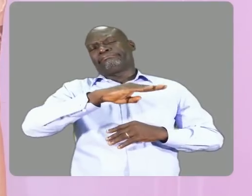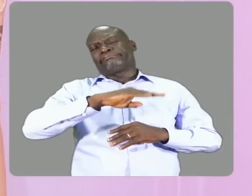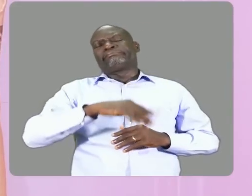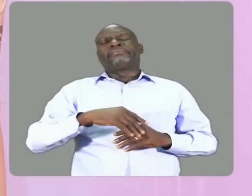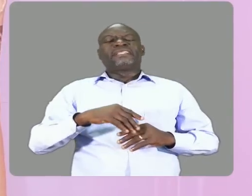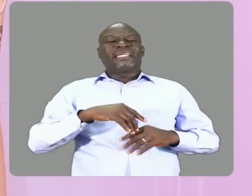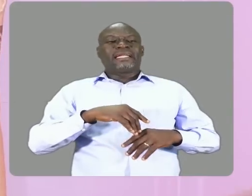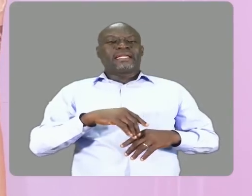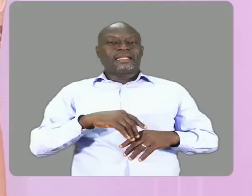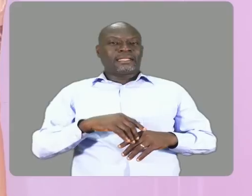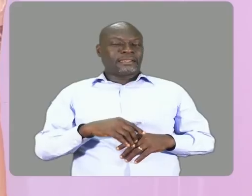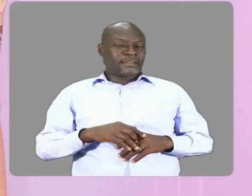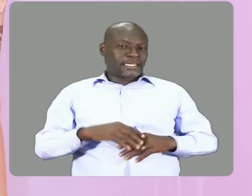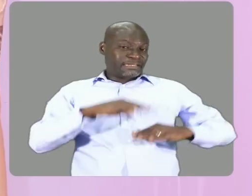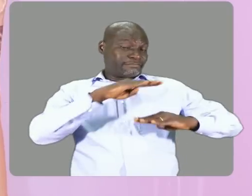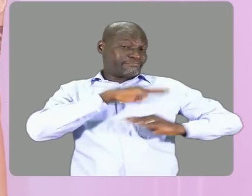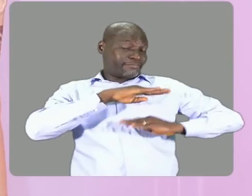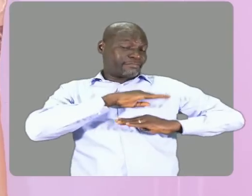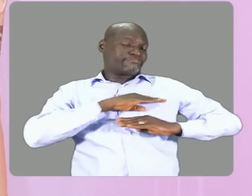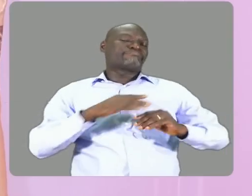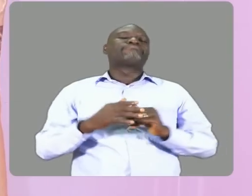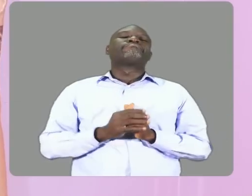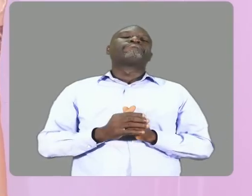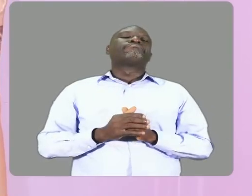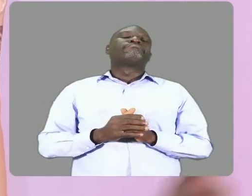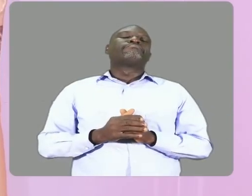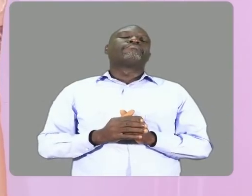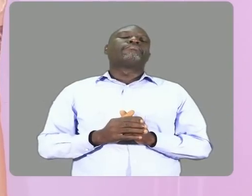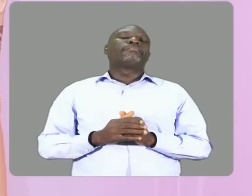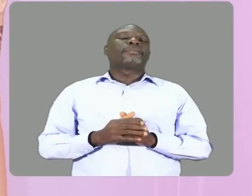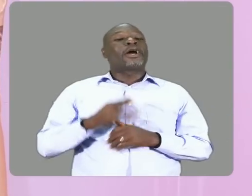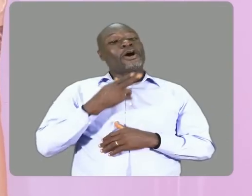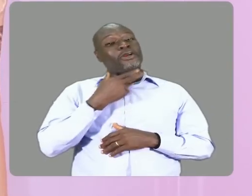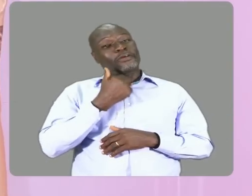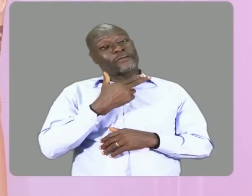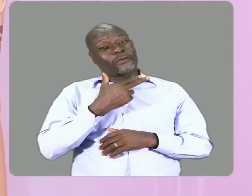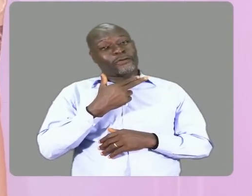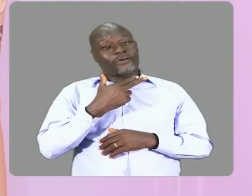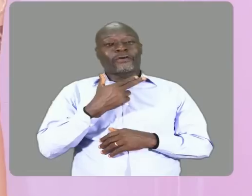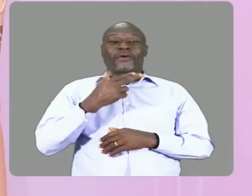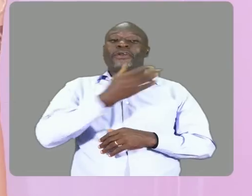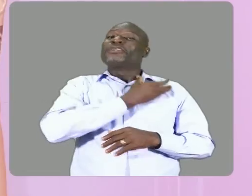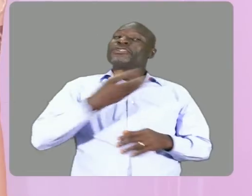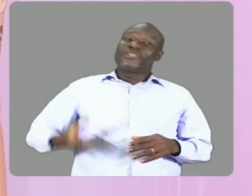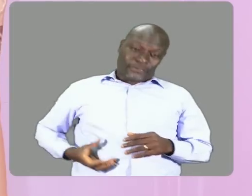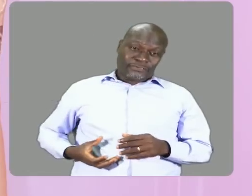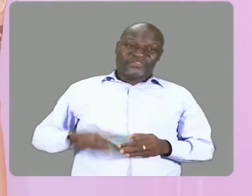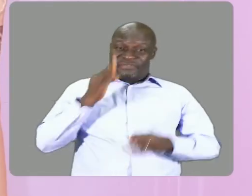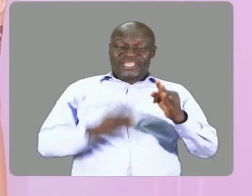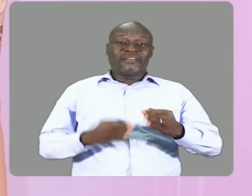say sa o sofo no ade sa o hene no so omo bo ato omo yem a wa wuti emi no woni o dance